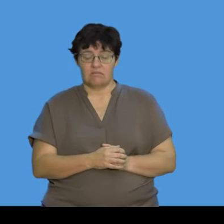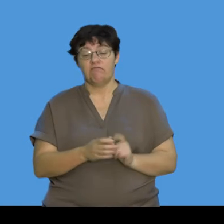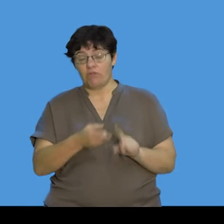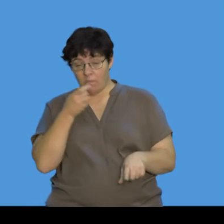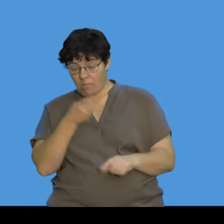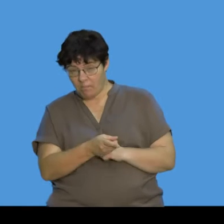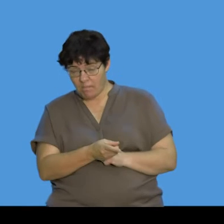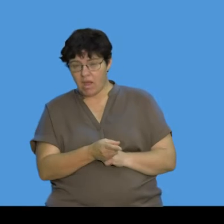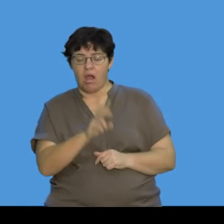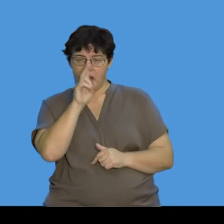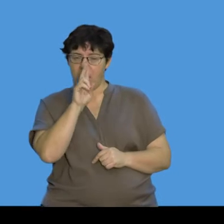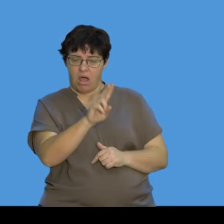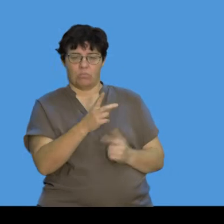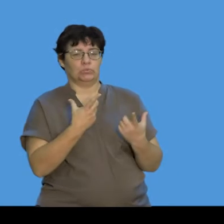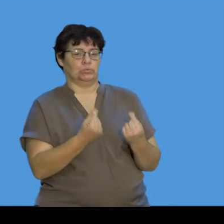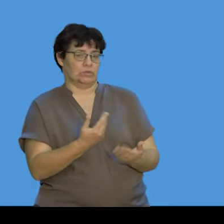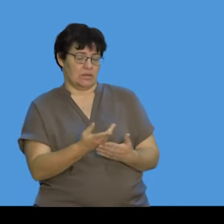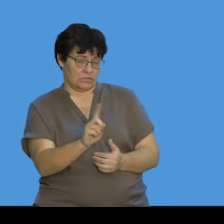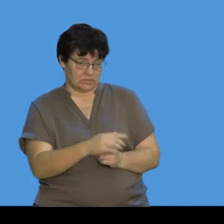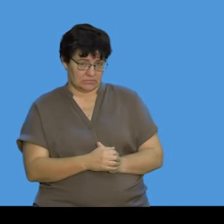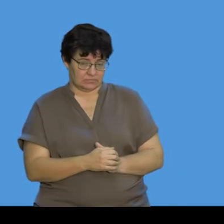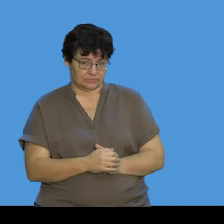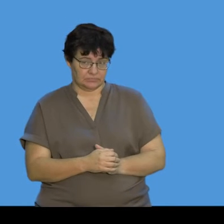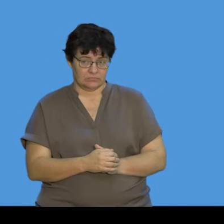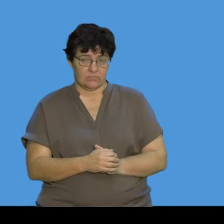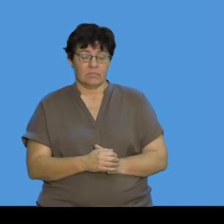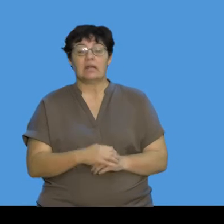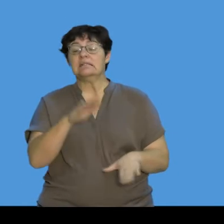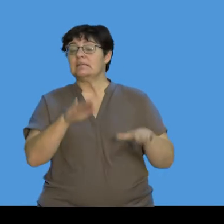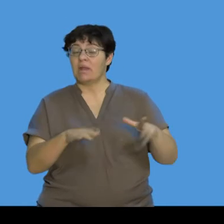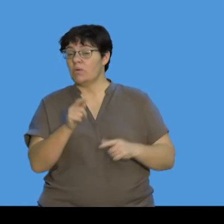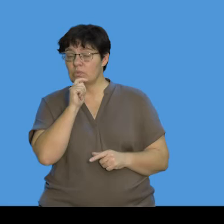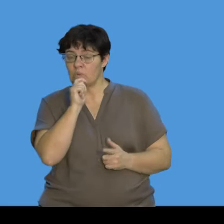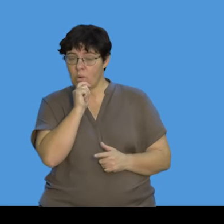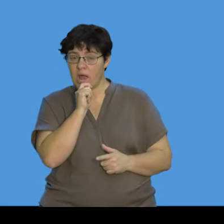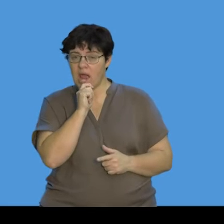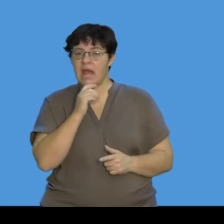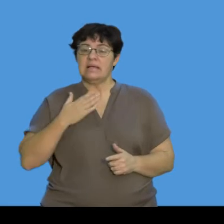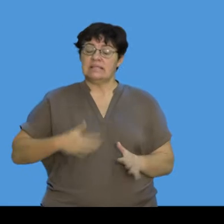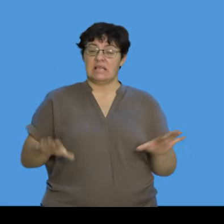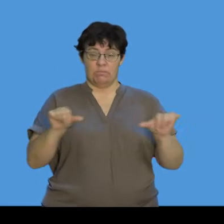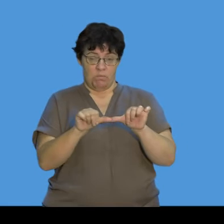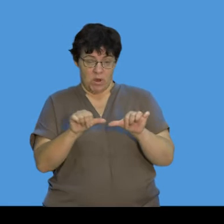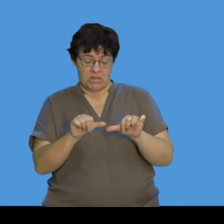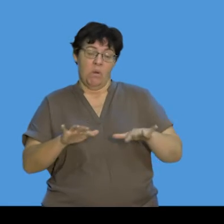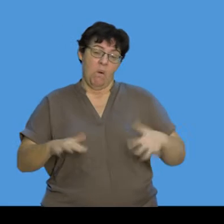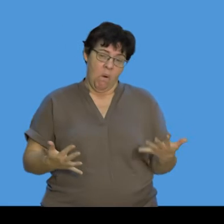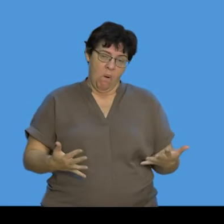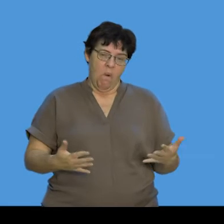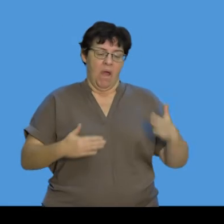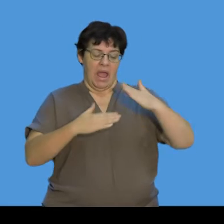we'll then look at what we can do. Remember, to prove similarity, we either use sides in proportion or we